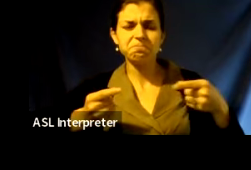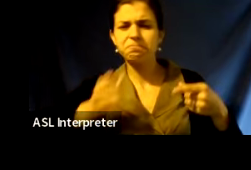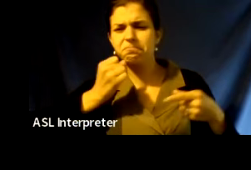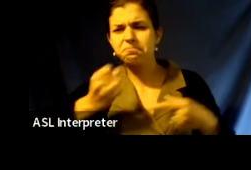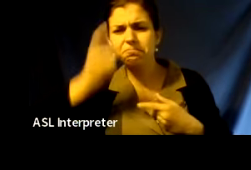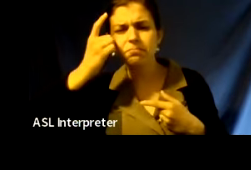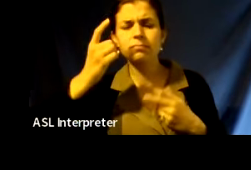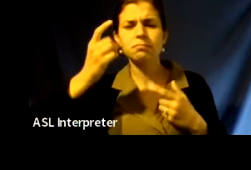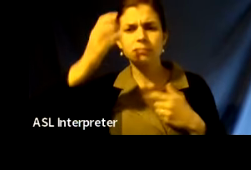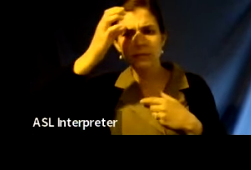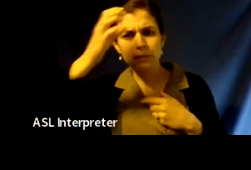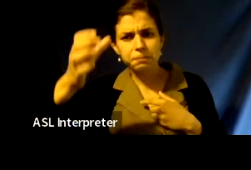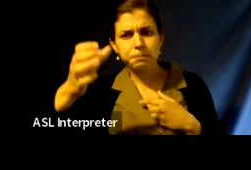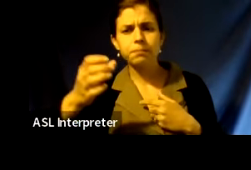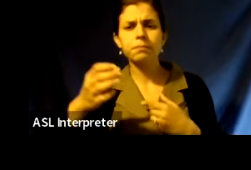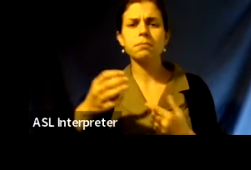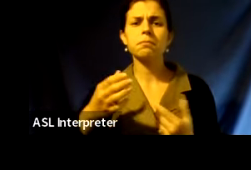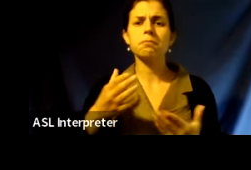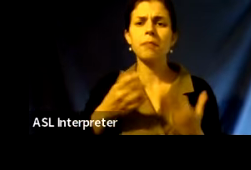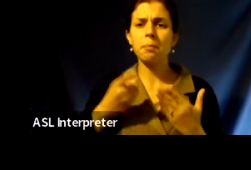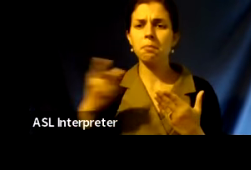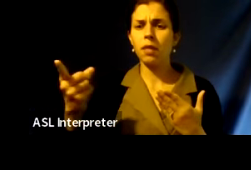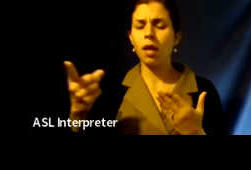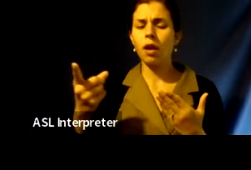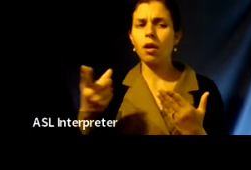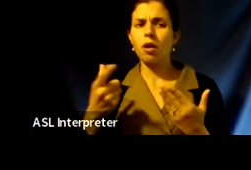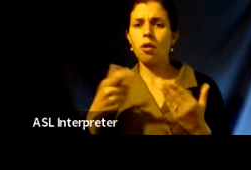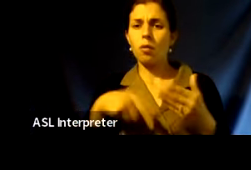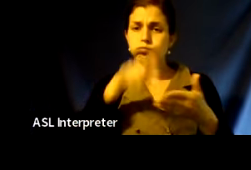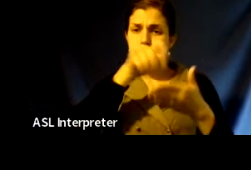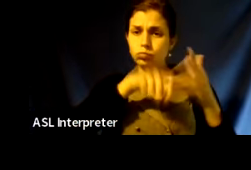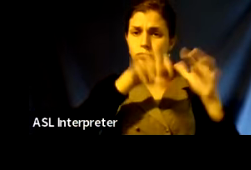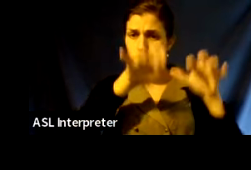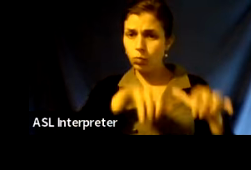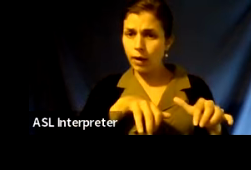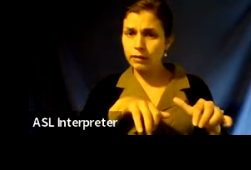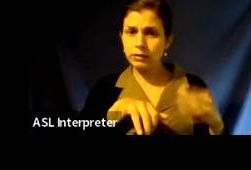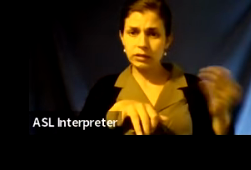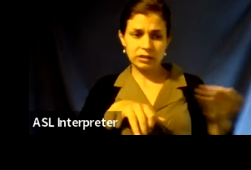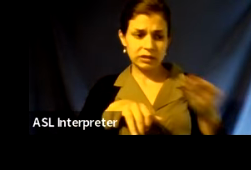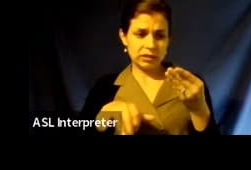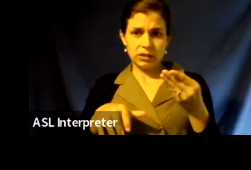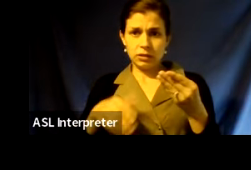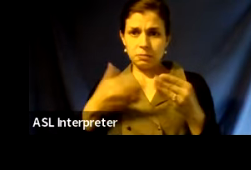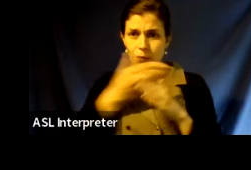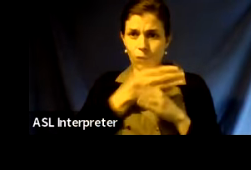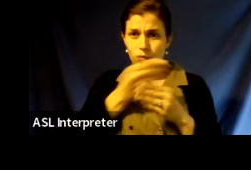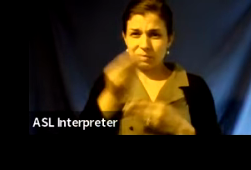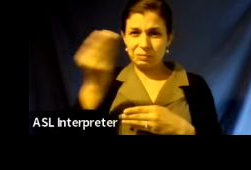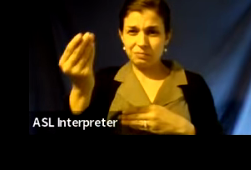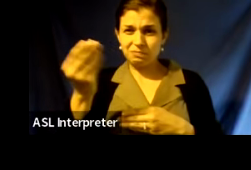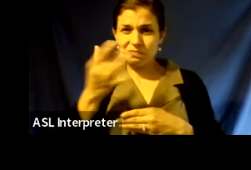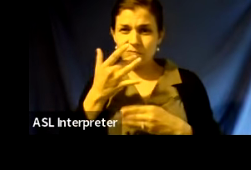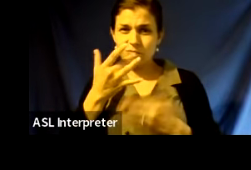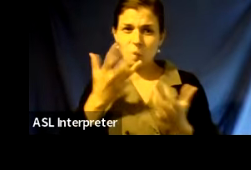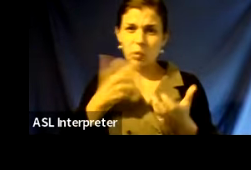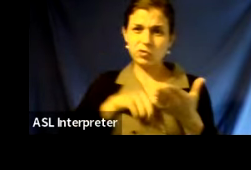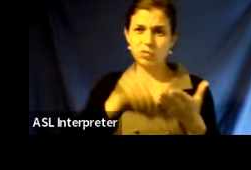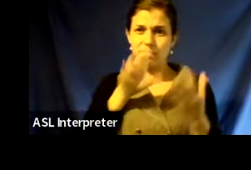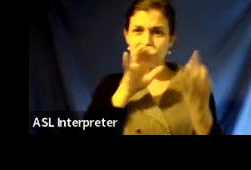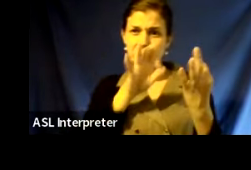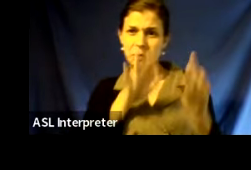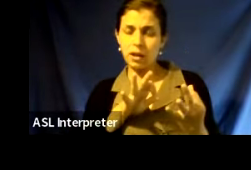or that might want to have a paper they've written be reviewed before they turn it in. From the Linwood High School site,